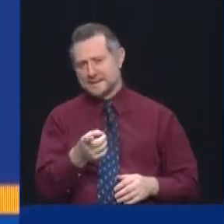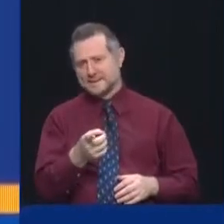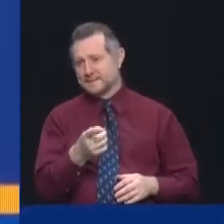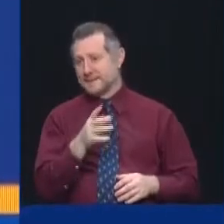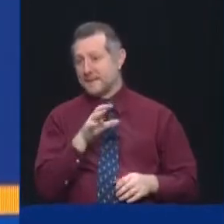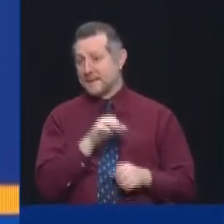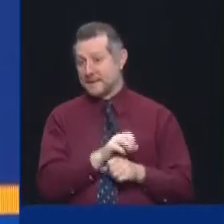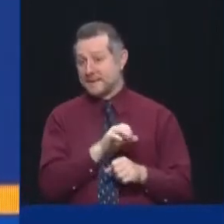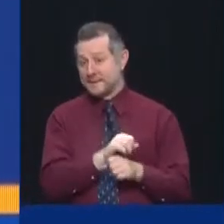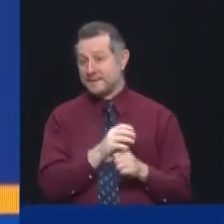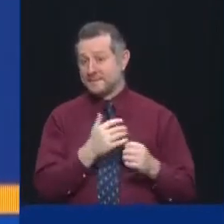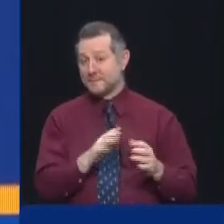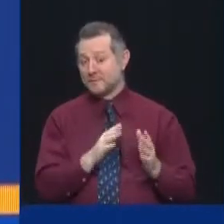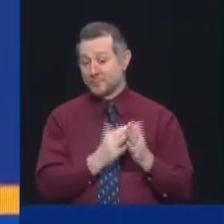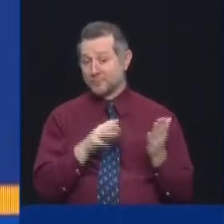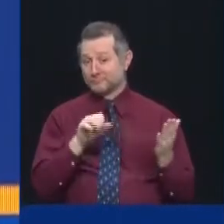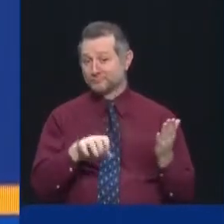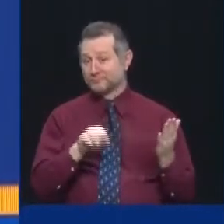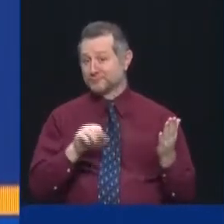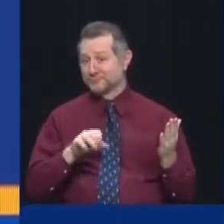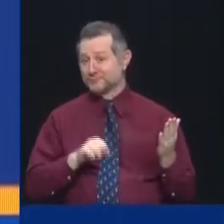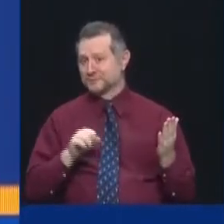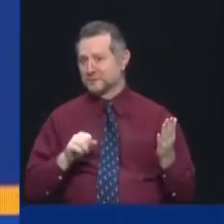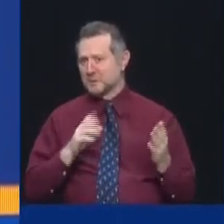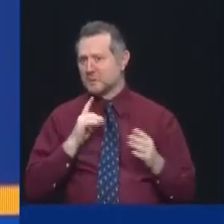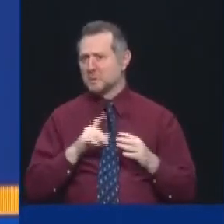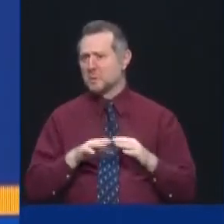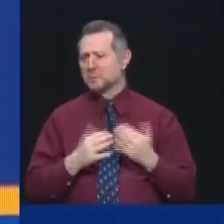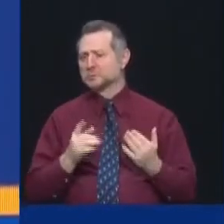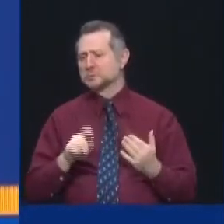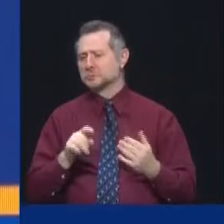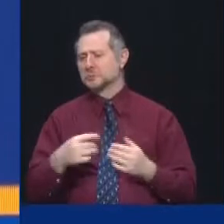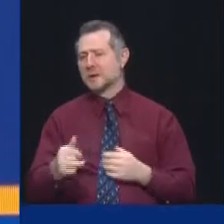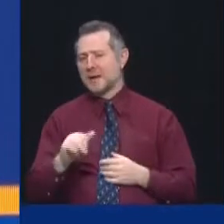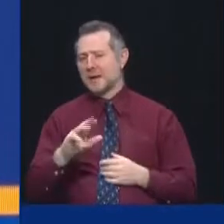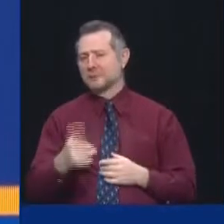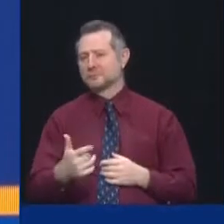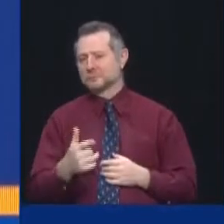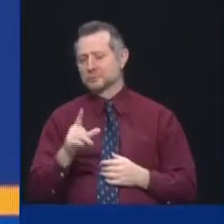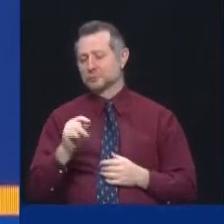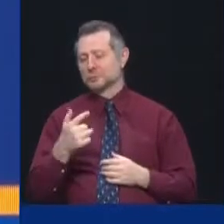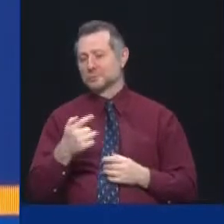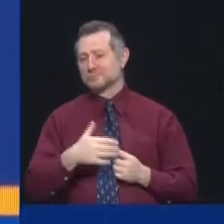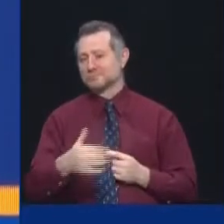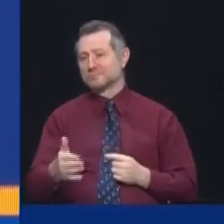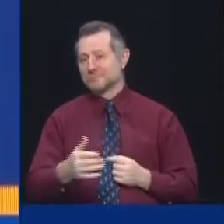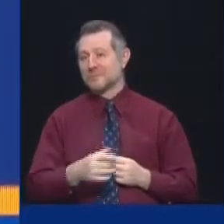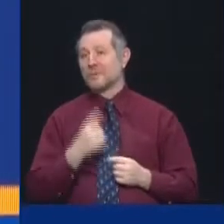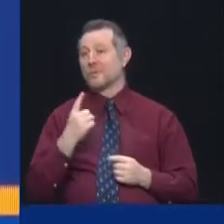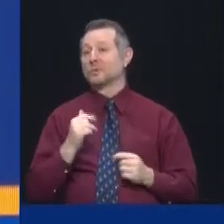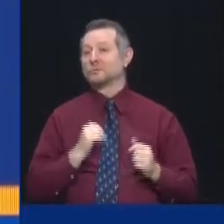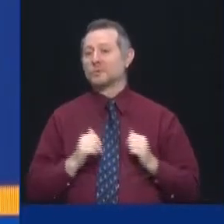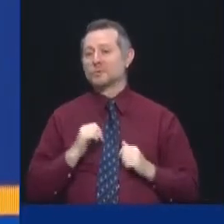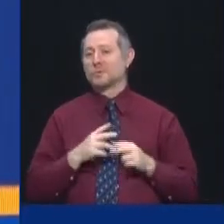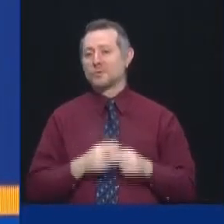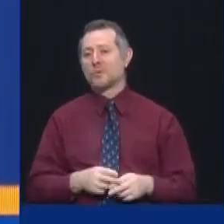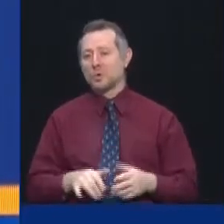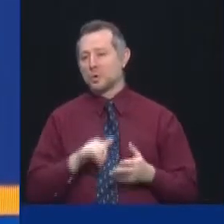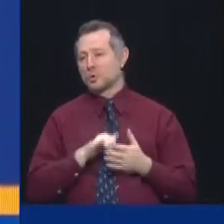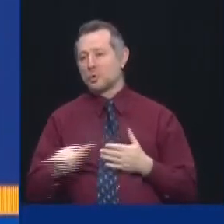a New York experience. COVID hit the entire nation. So it's a